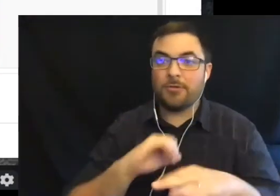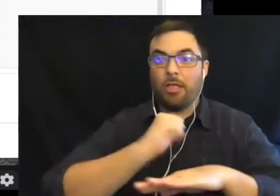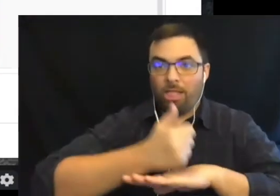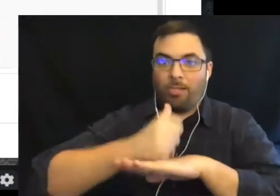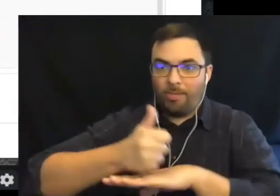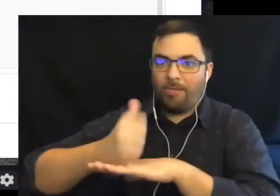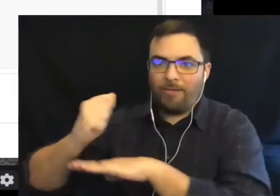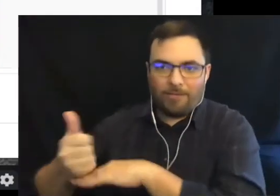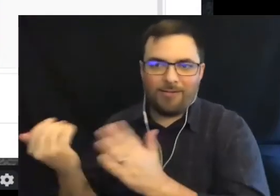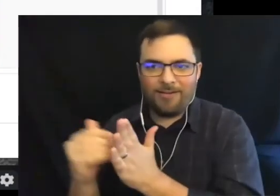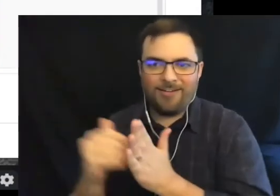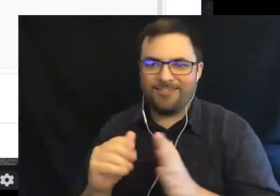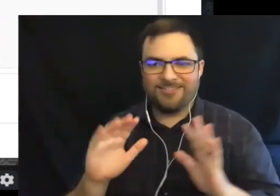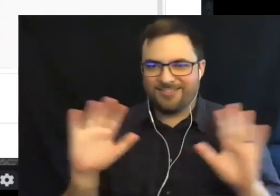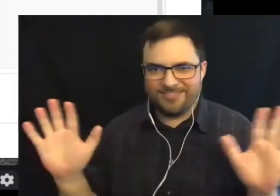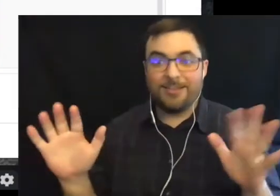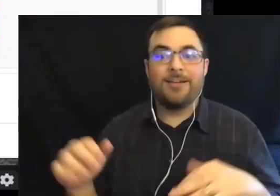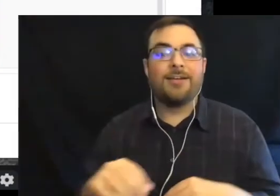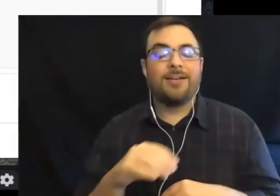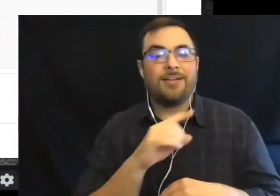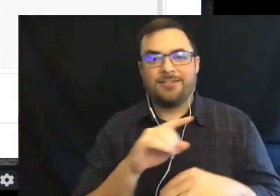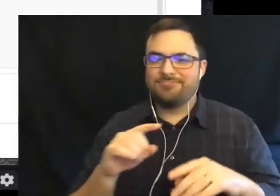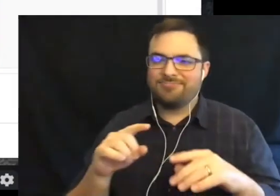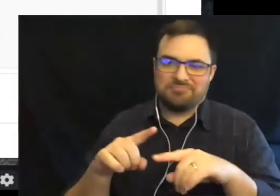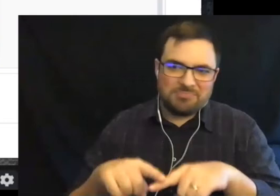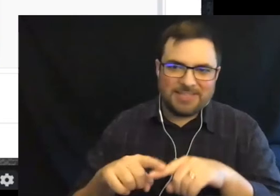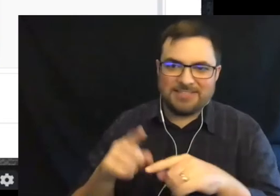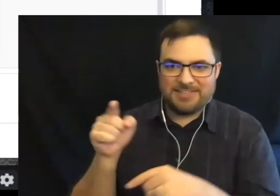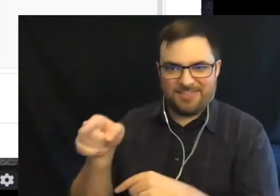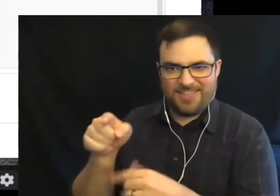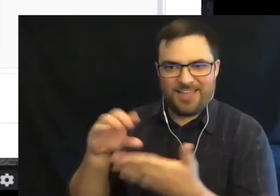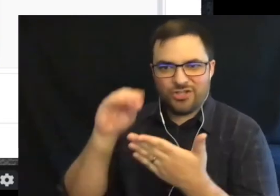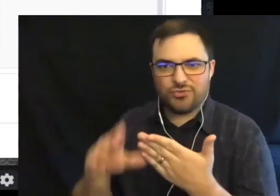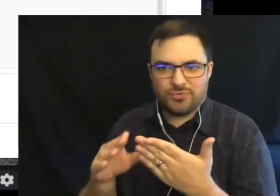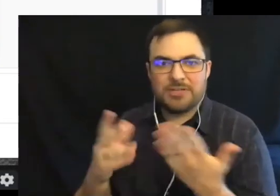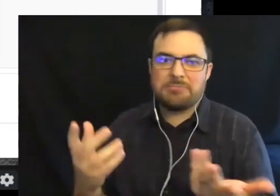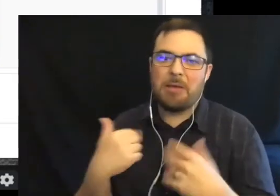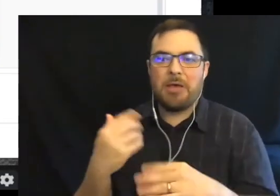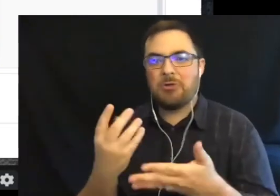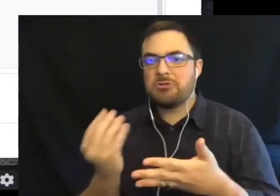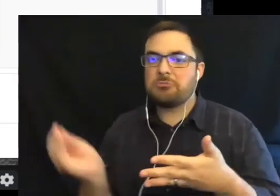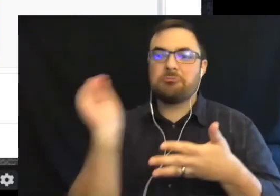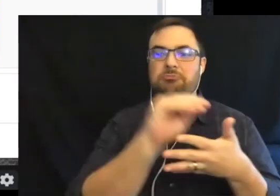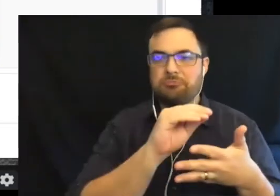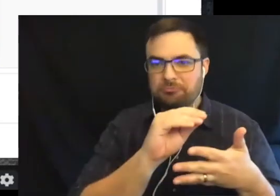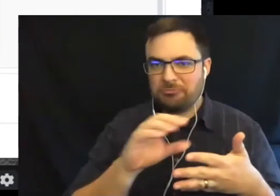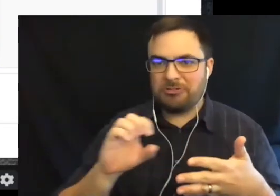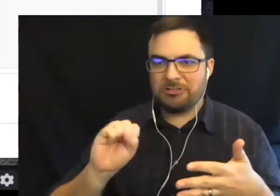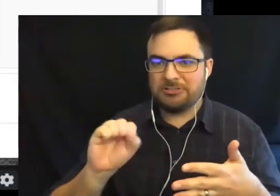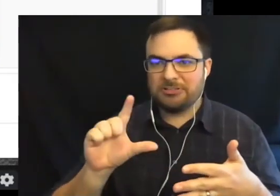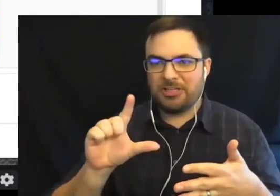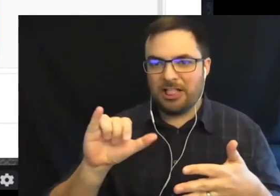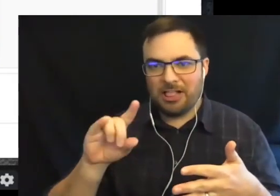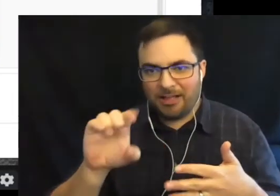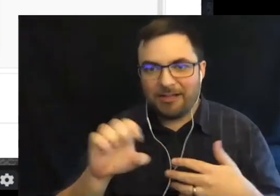time. So depending on what I'm working on with that student that day, I might just insert a slide here, and then you